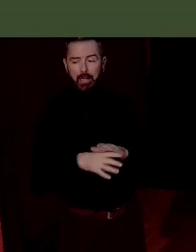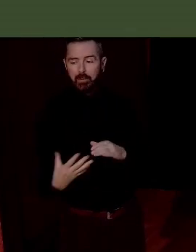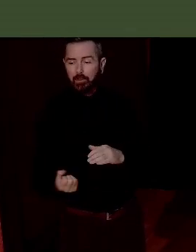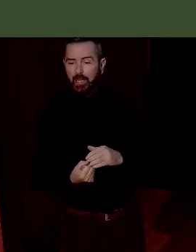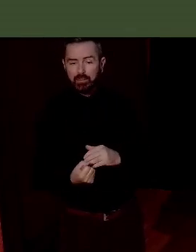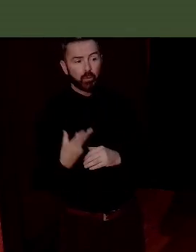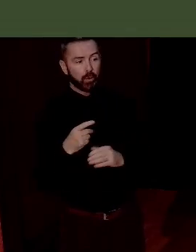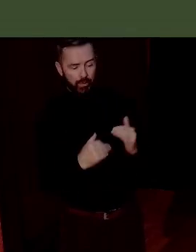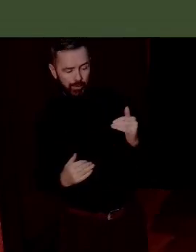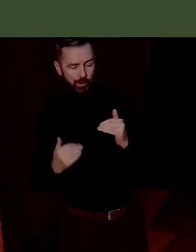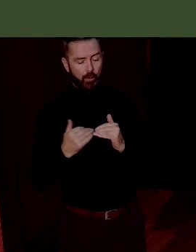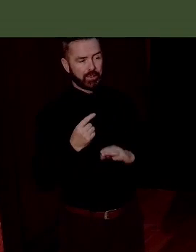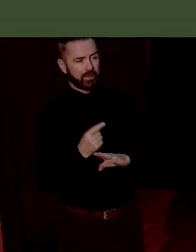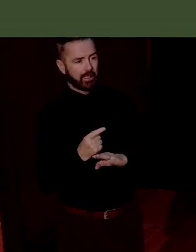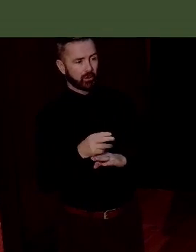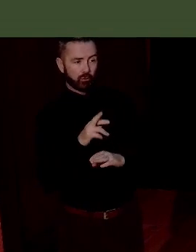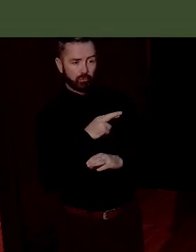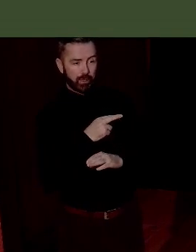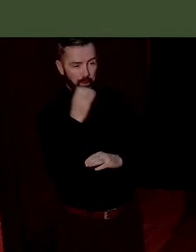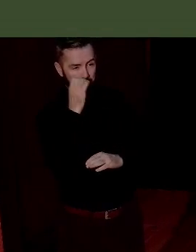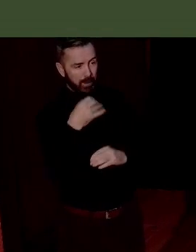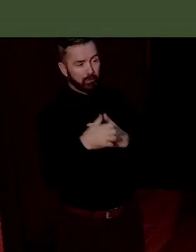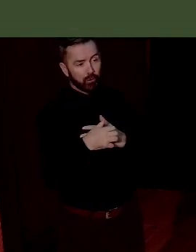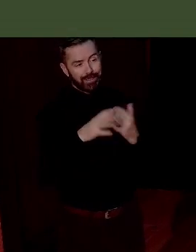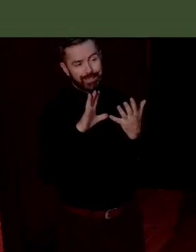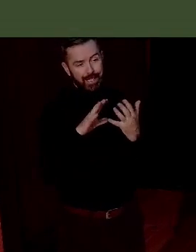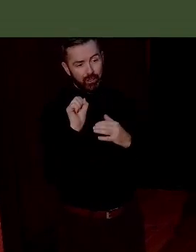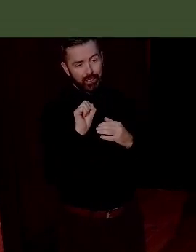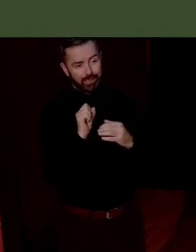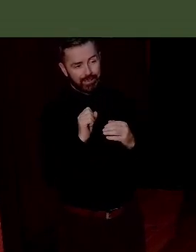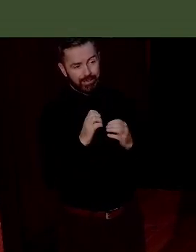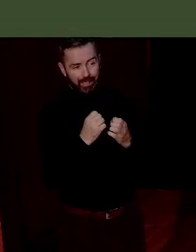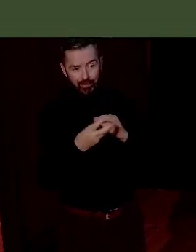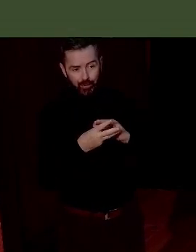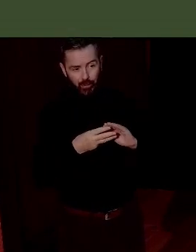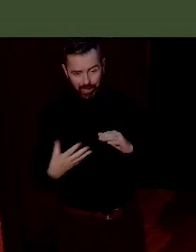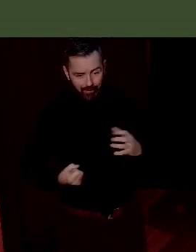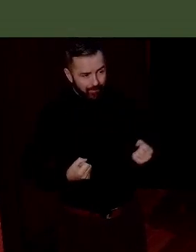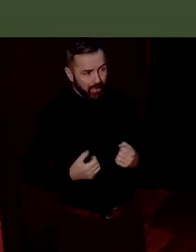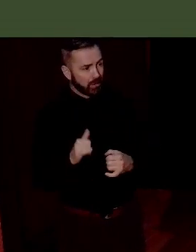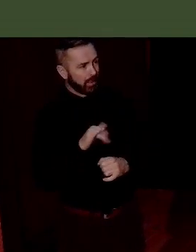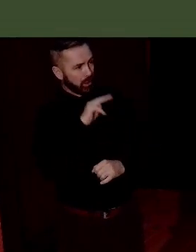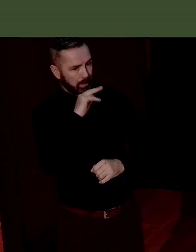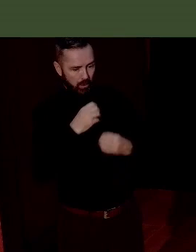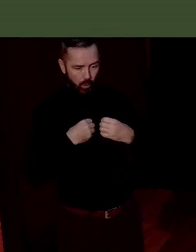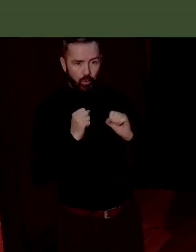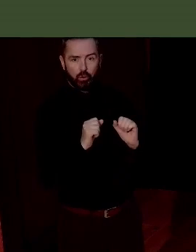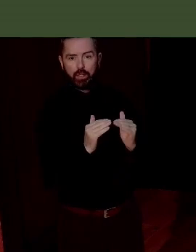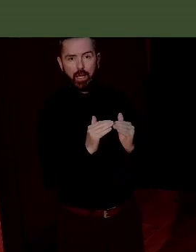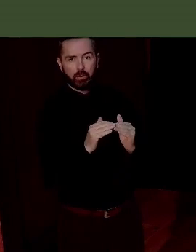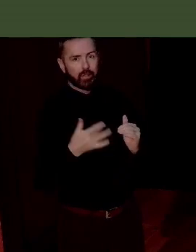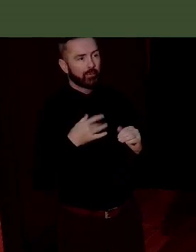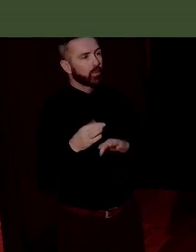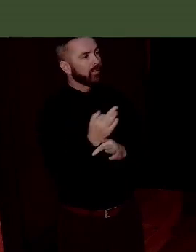pension would top you up to that. In other words, you're expected to put roughly 10 shillings or so in means. It could be you owned your house, you were living with some